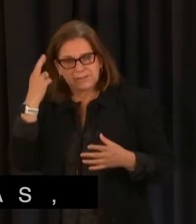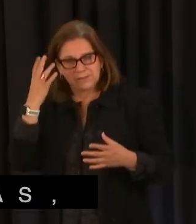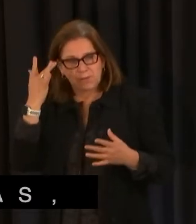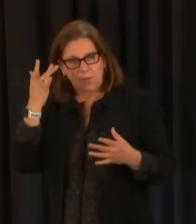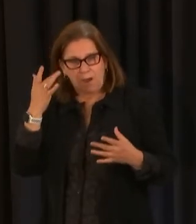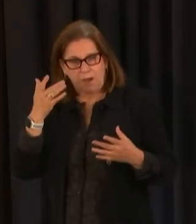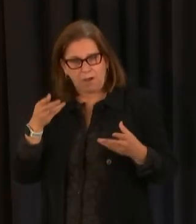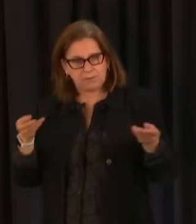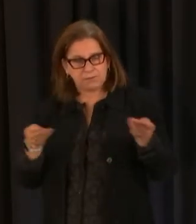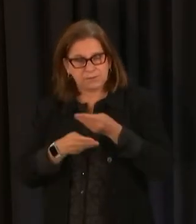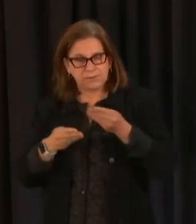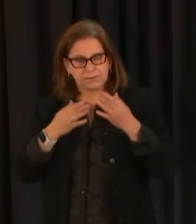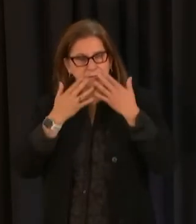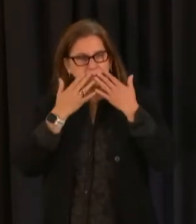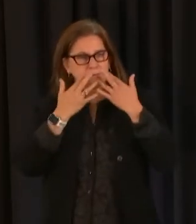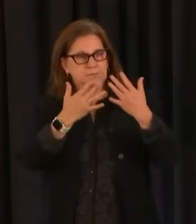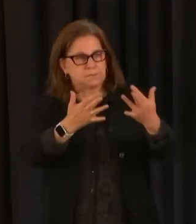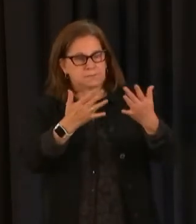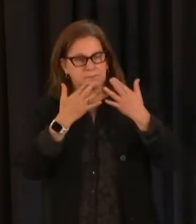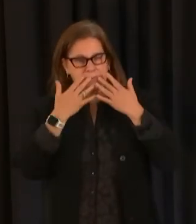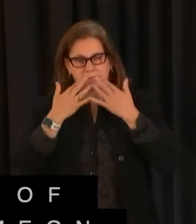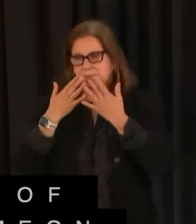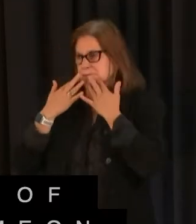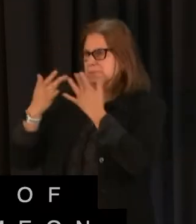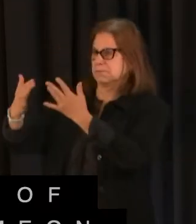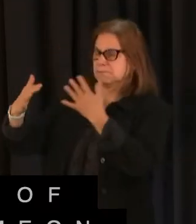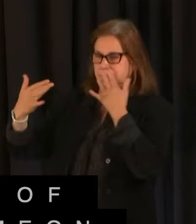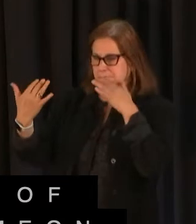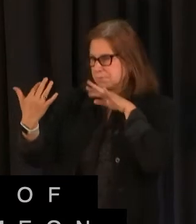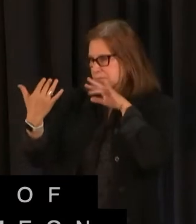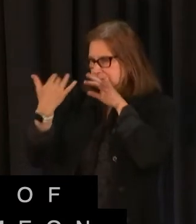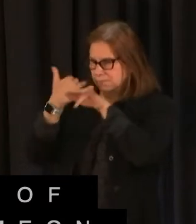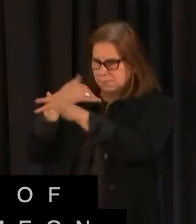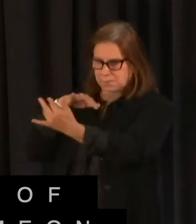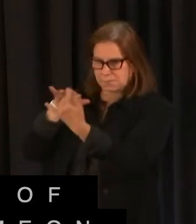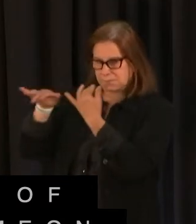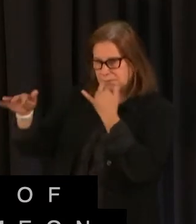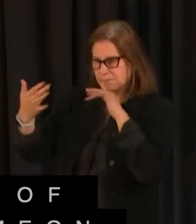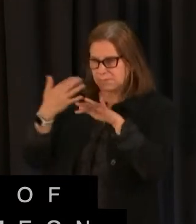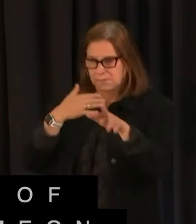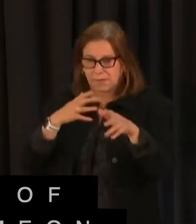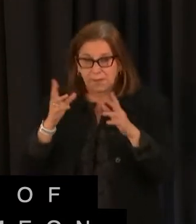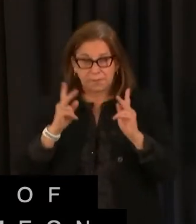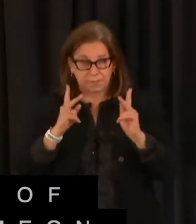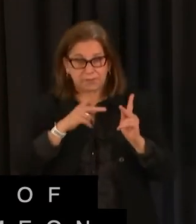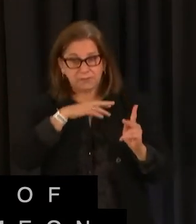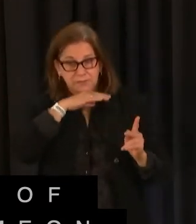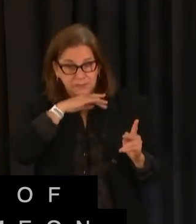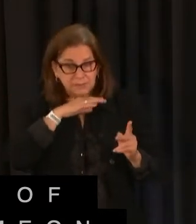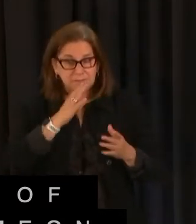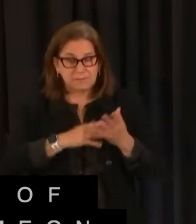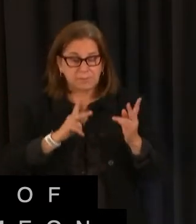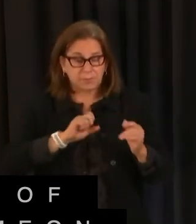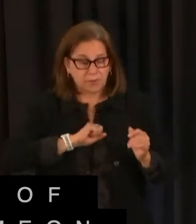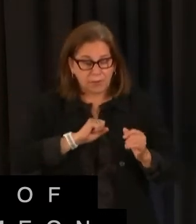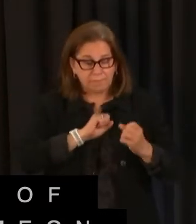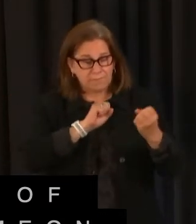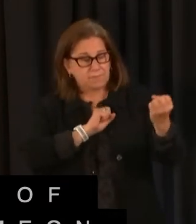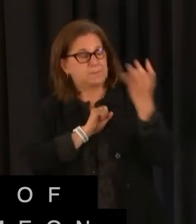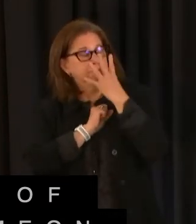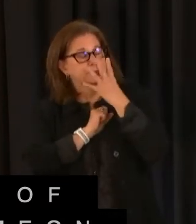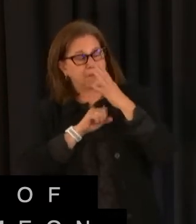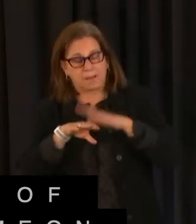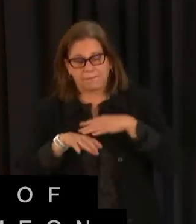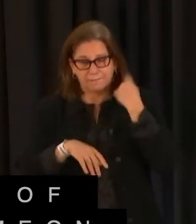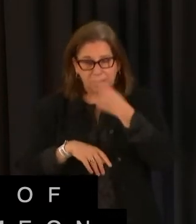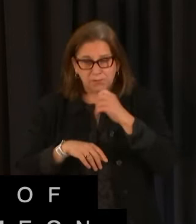to inhale respiratory droplets or particles that have active virus in them from someone else who coughed, sneezed, is speaking